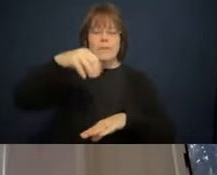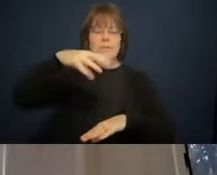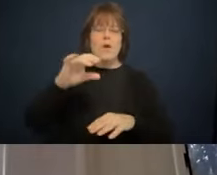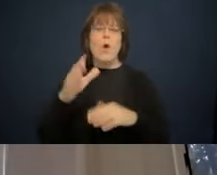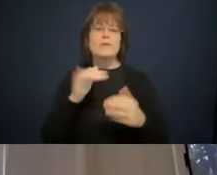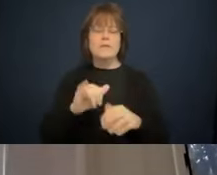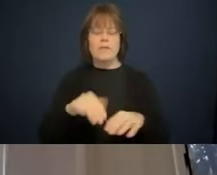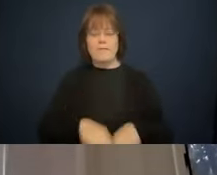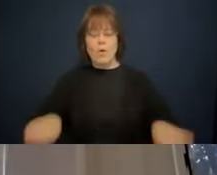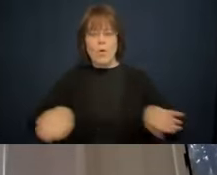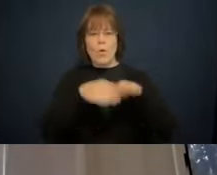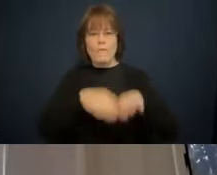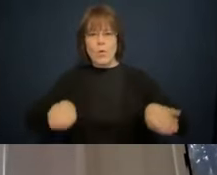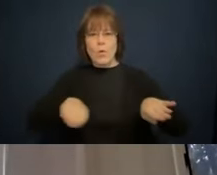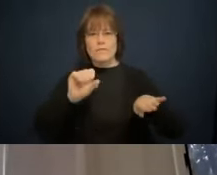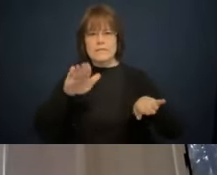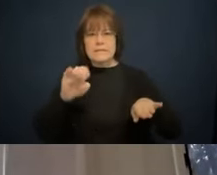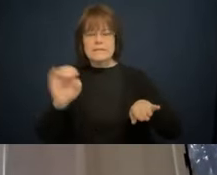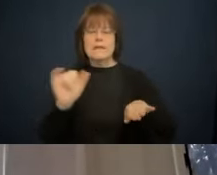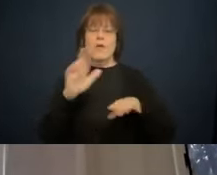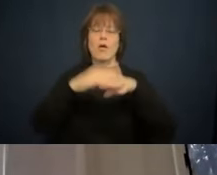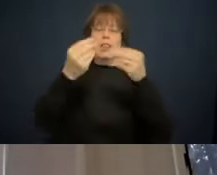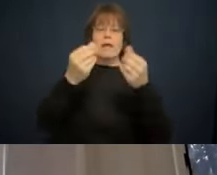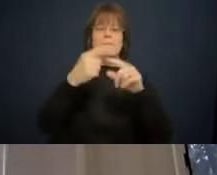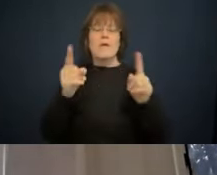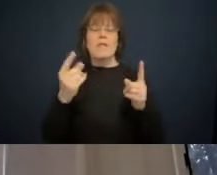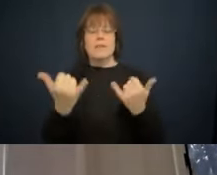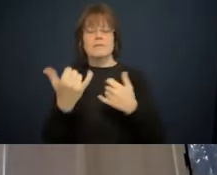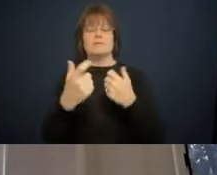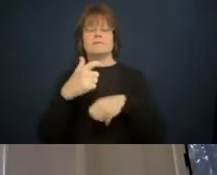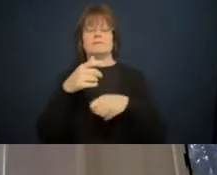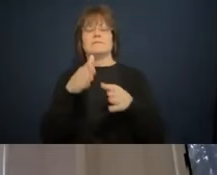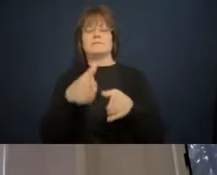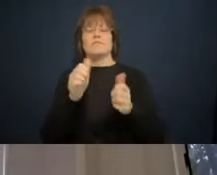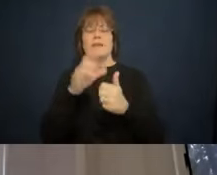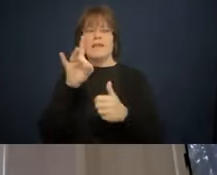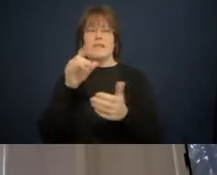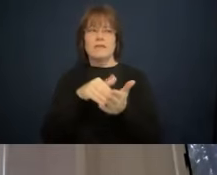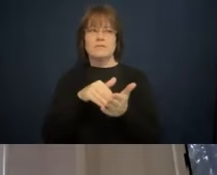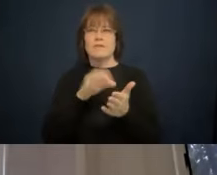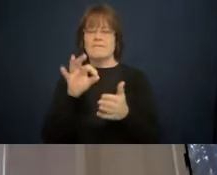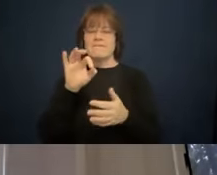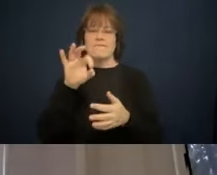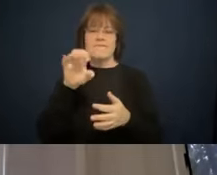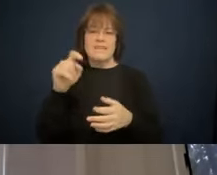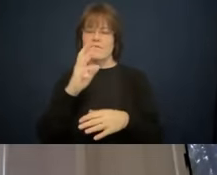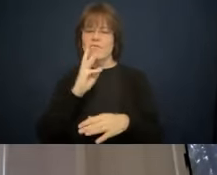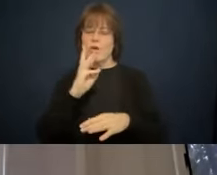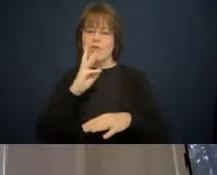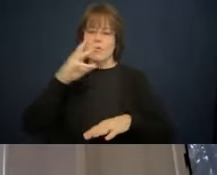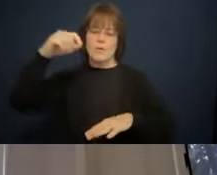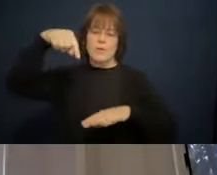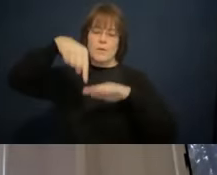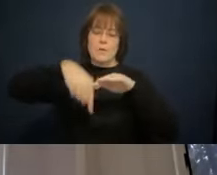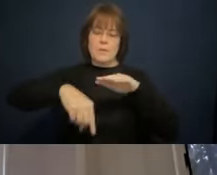thing with the seafloor as we do on land, but in this case, in many thousands of feet of water using autonomous